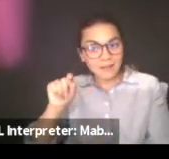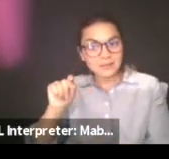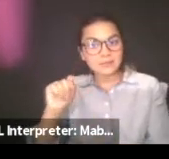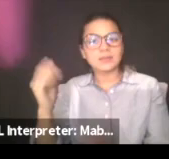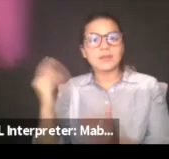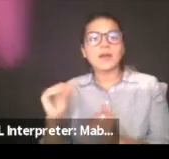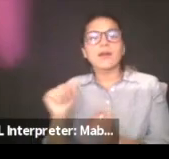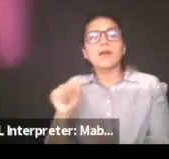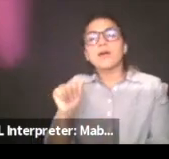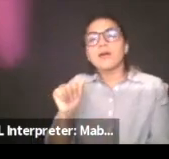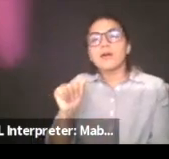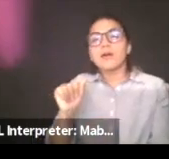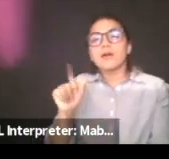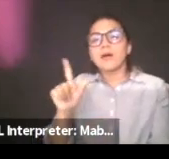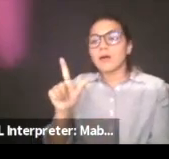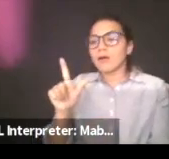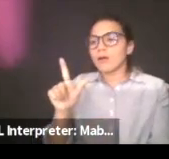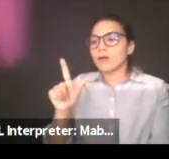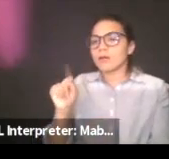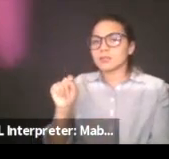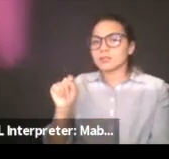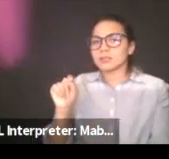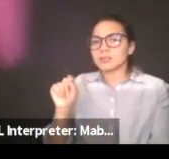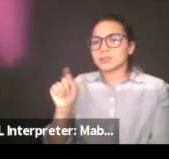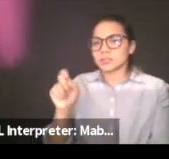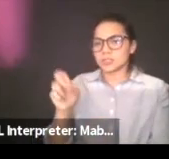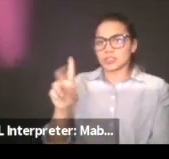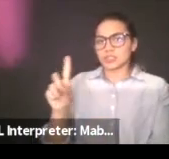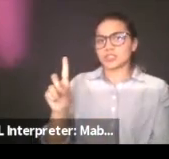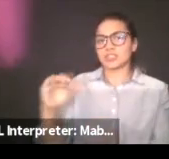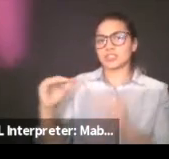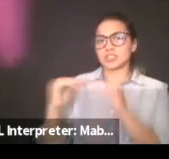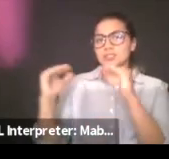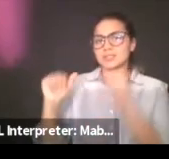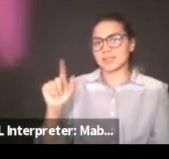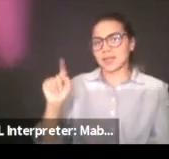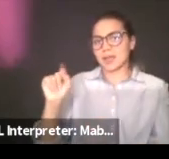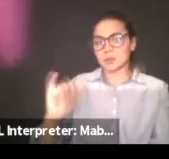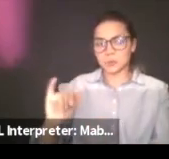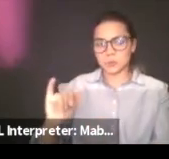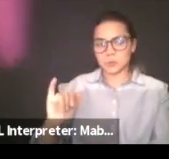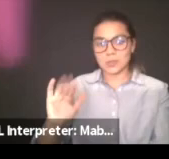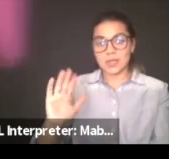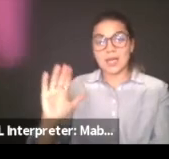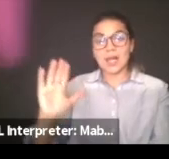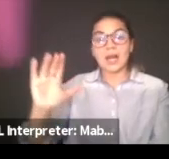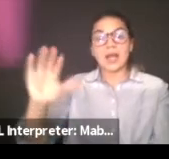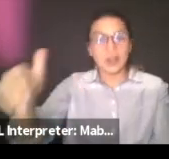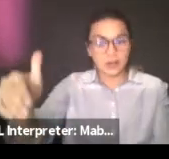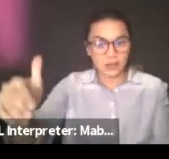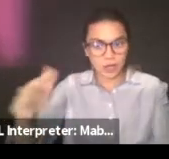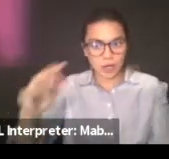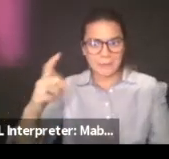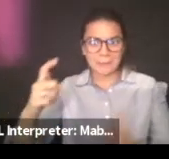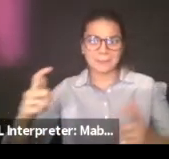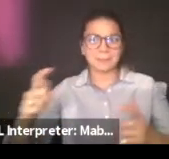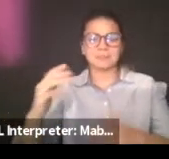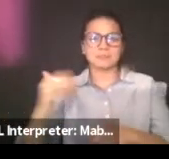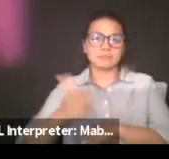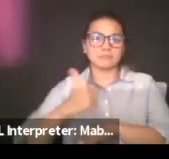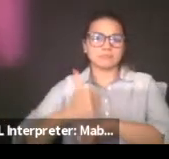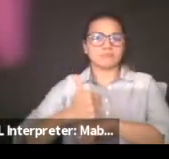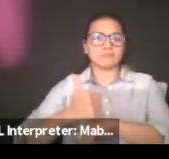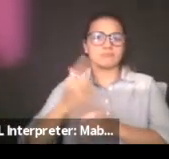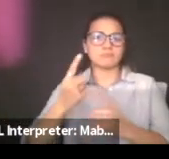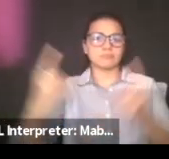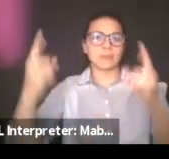A decade later, in 1994, what we would call landmark legislation, the Violence Against Women